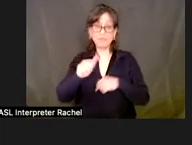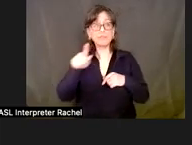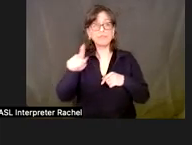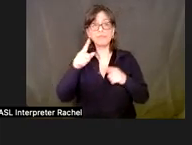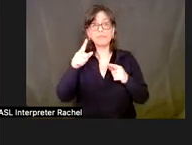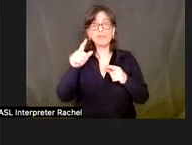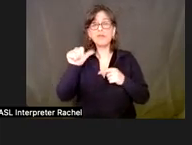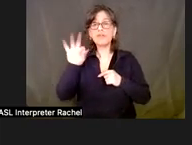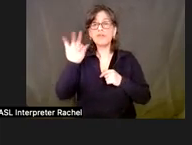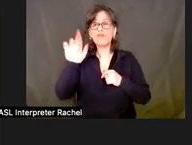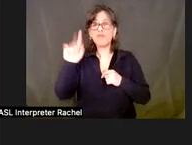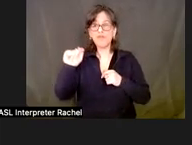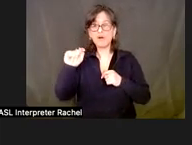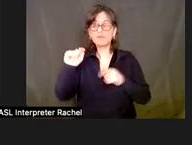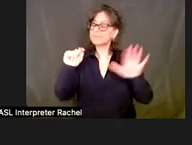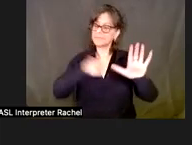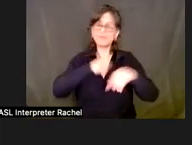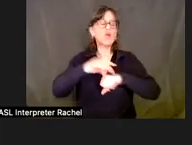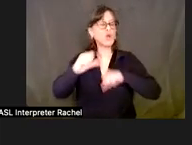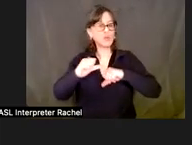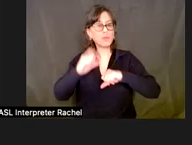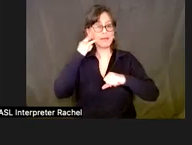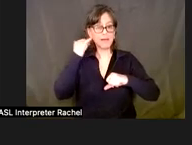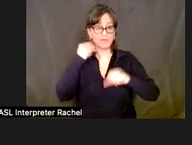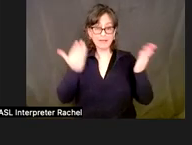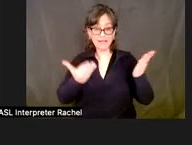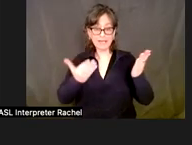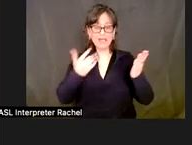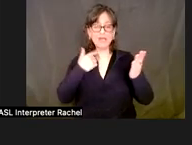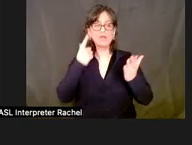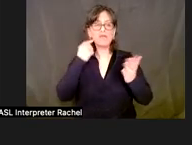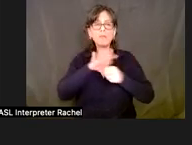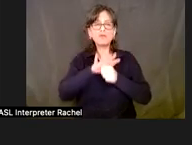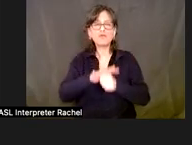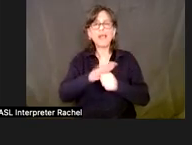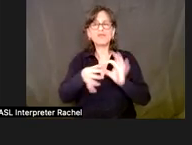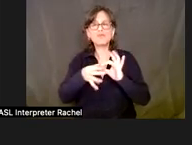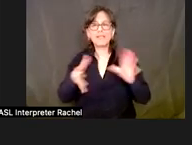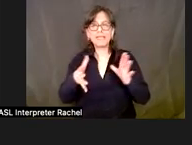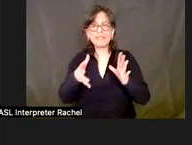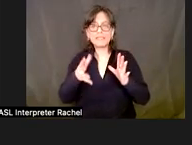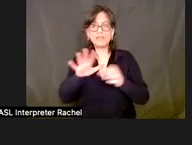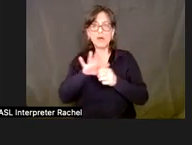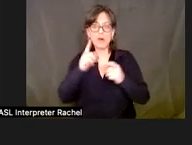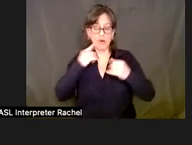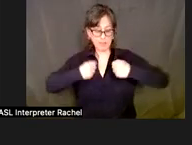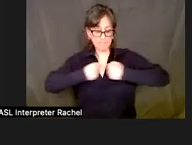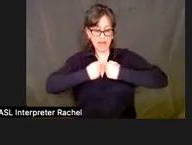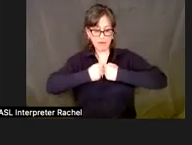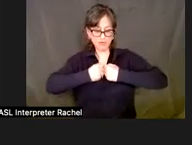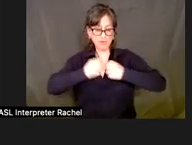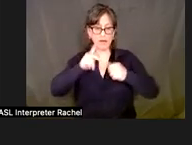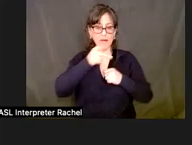California, the earthquakes in California are caused by release of stress accumulated on the boundary between the Pacific and